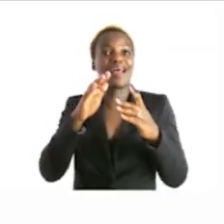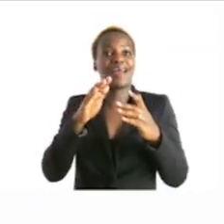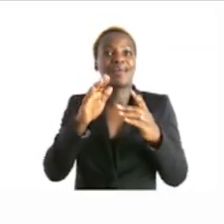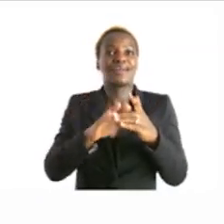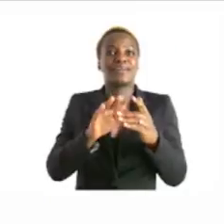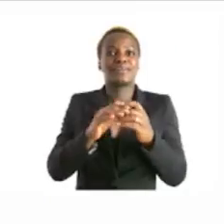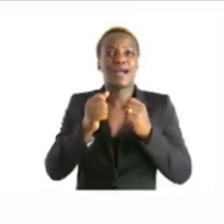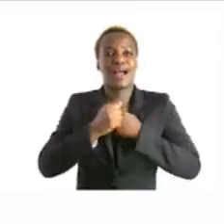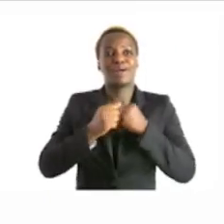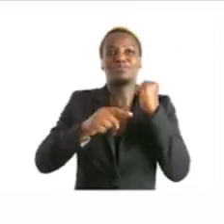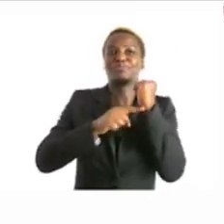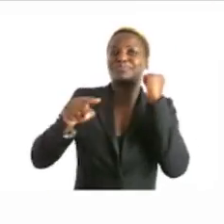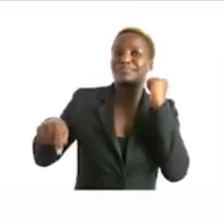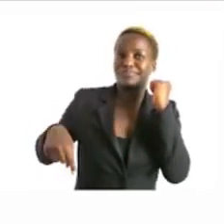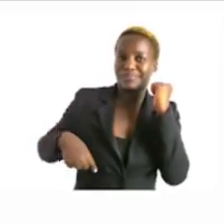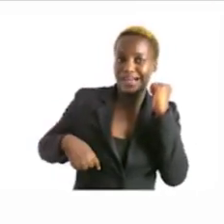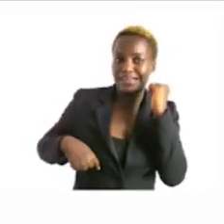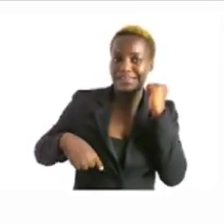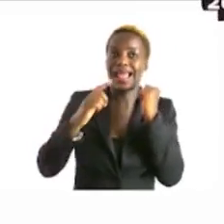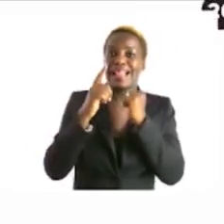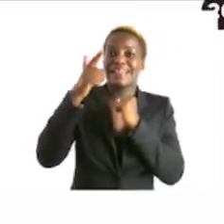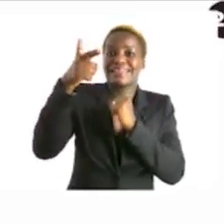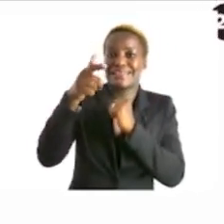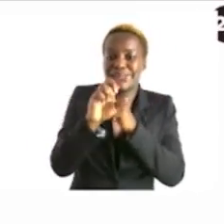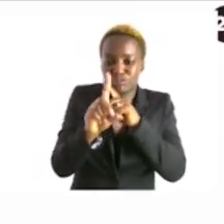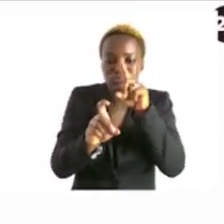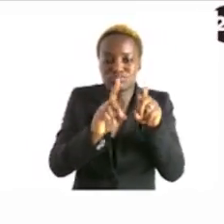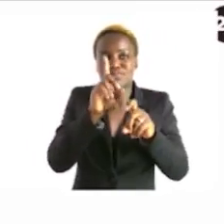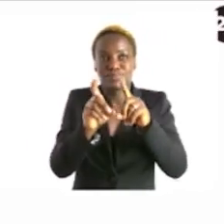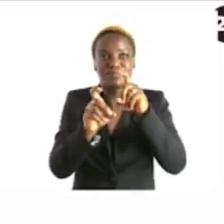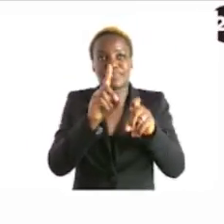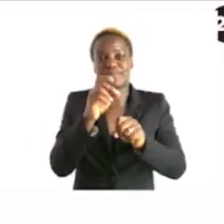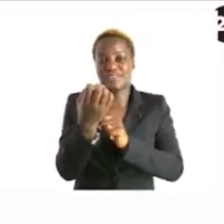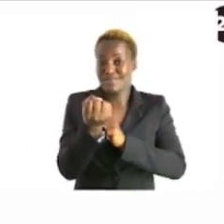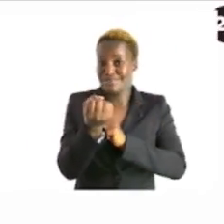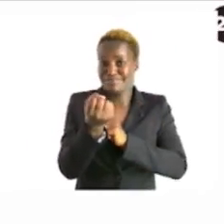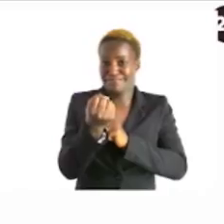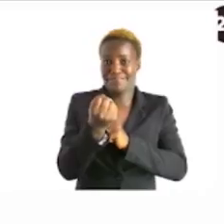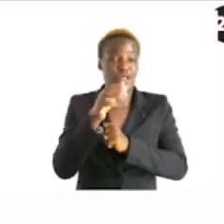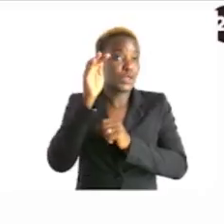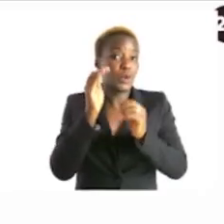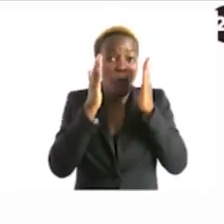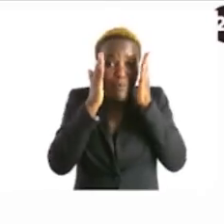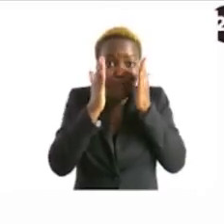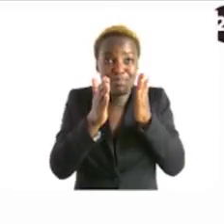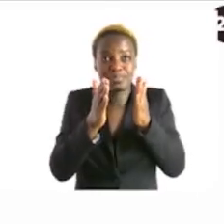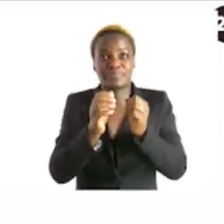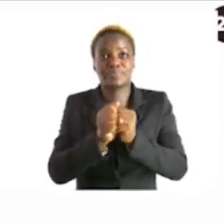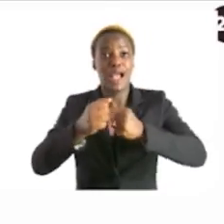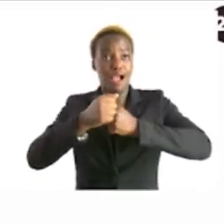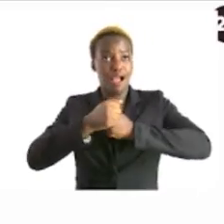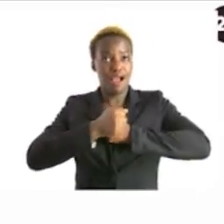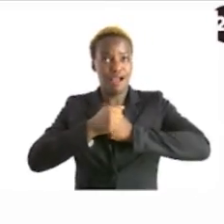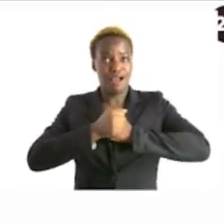then we are going to follow the questions under the pop questions that follow sorry about that our country